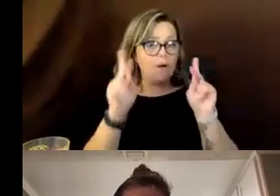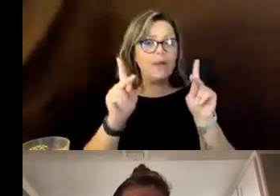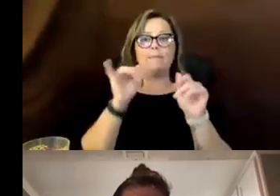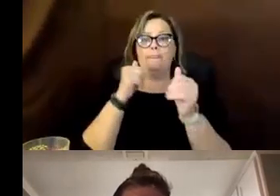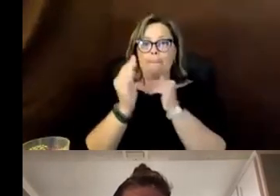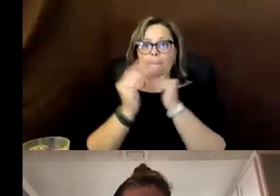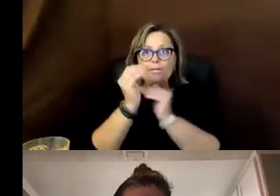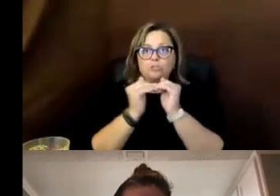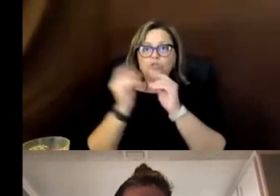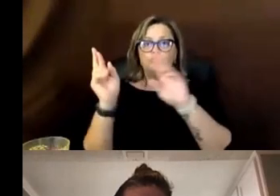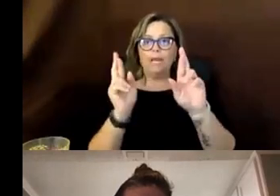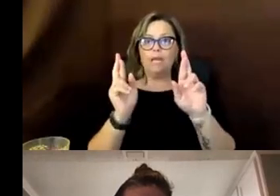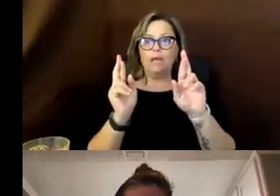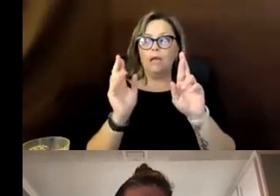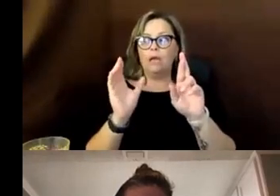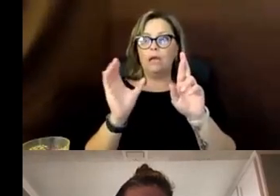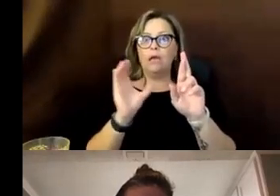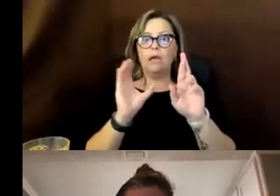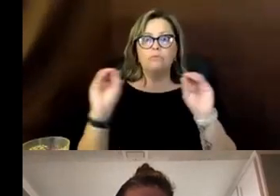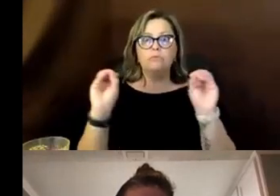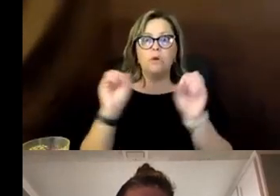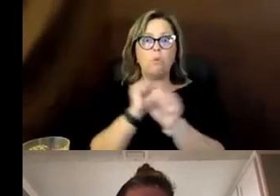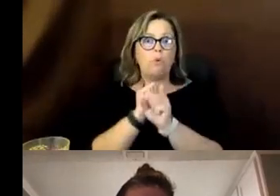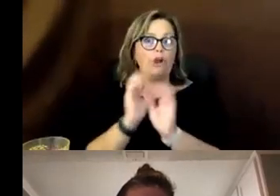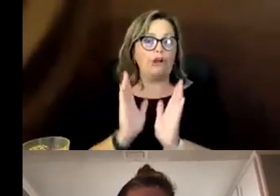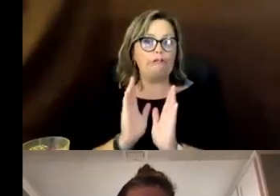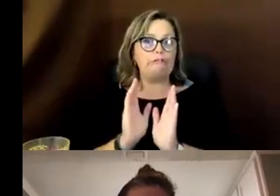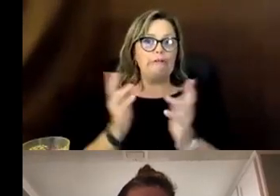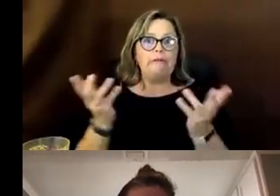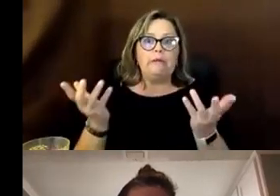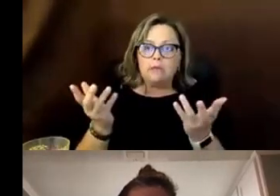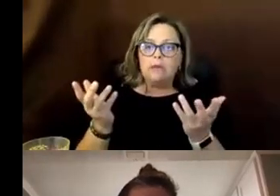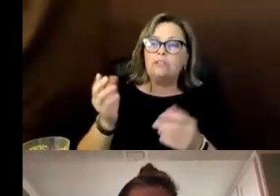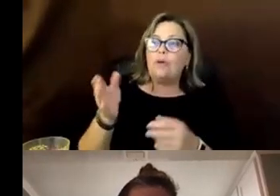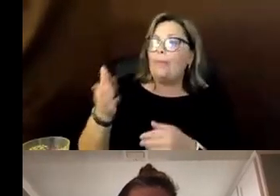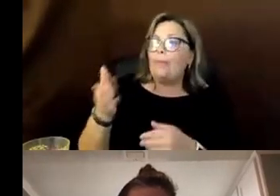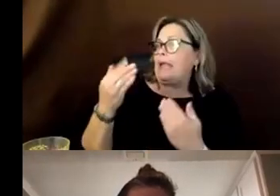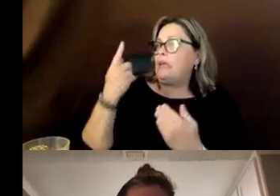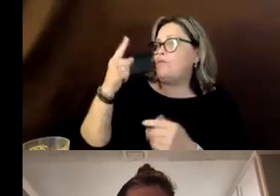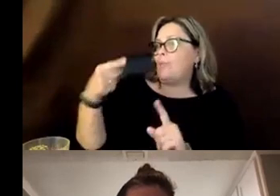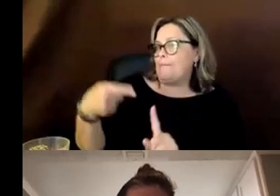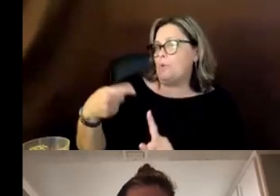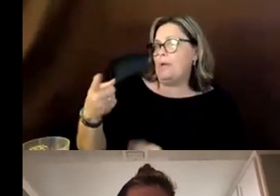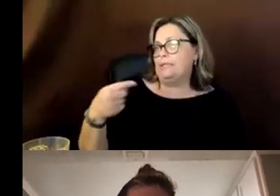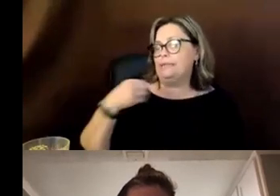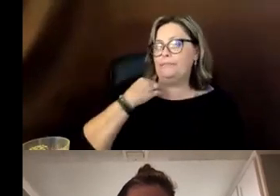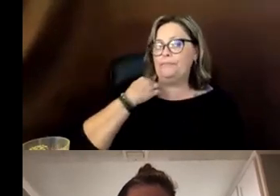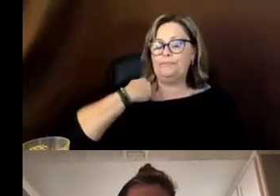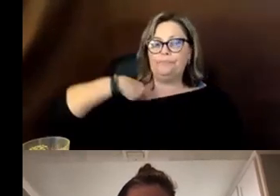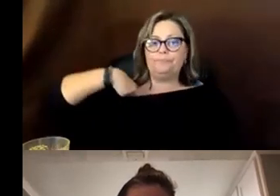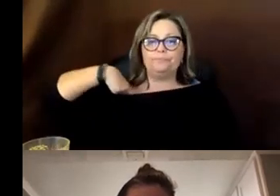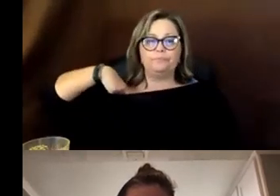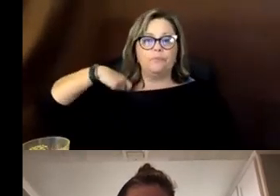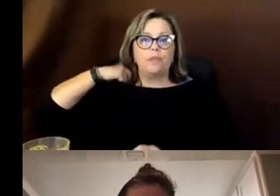the extremely affordable housing. So thank you for bringing voice to that. We greatly appreciate that. Let's